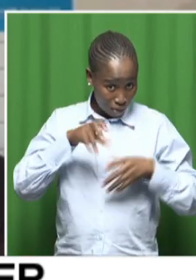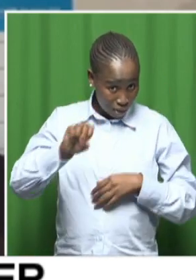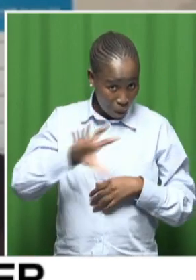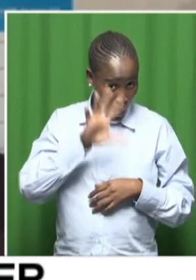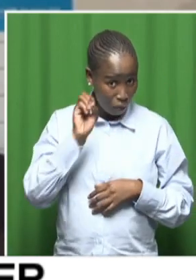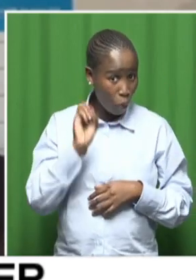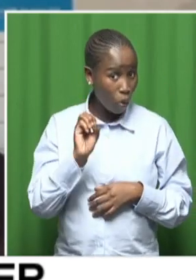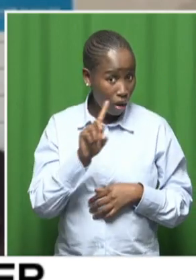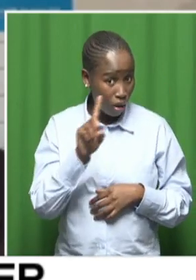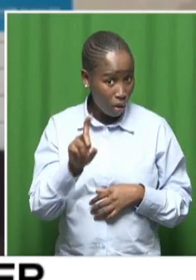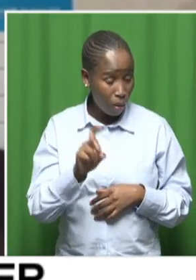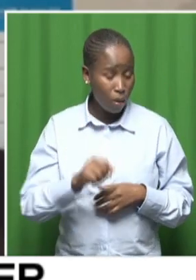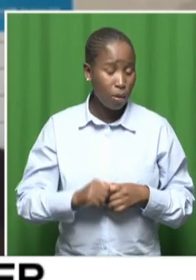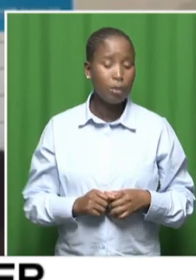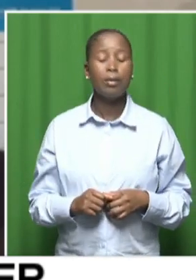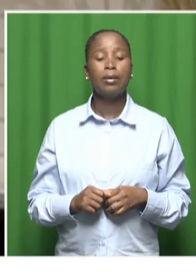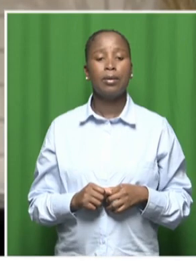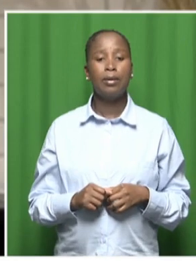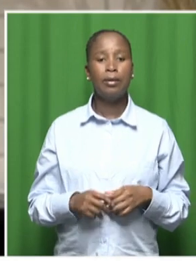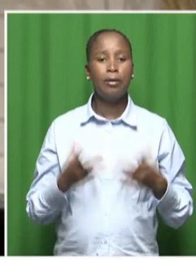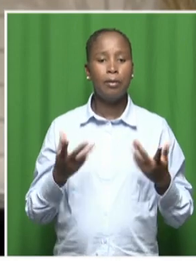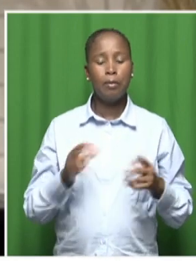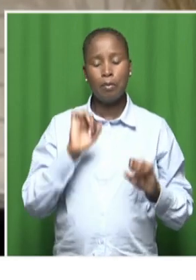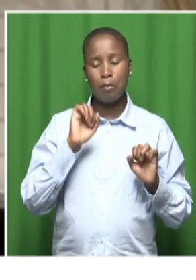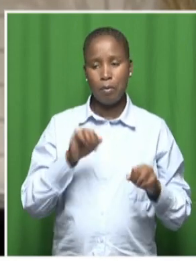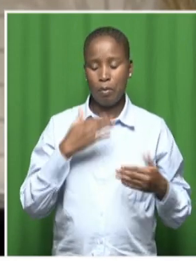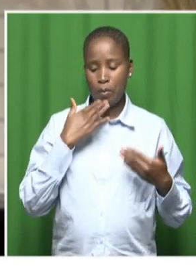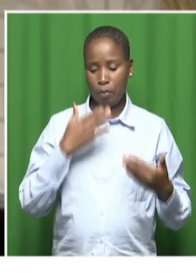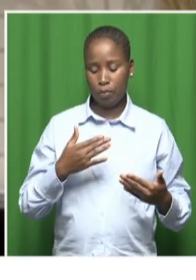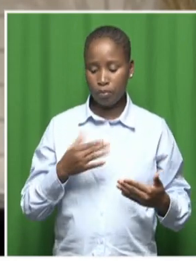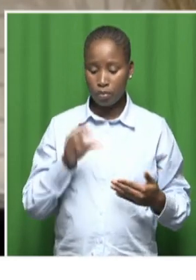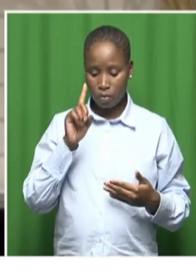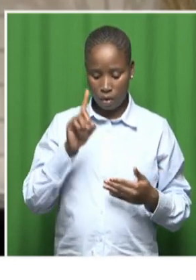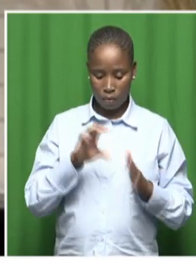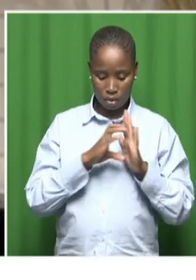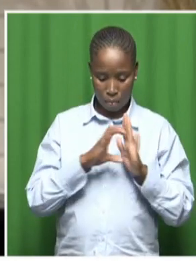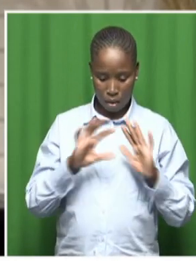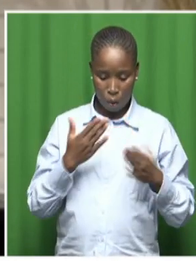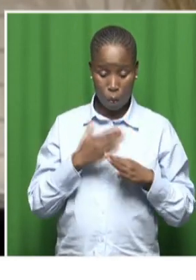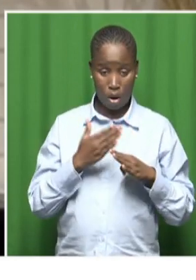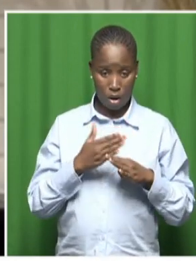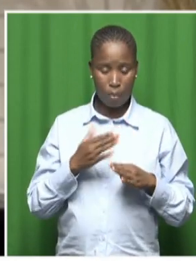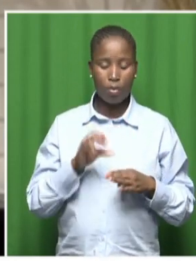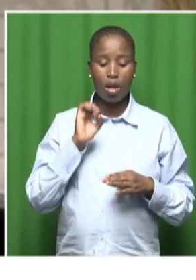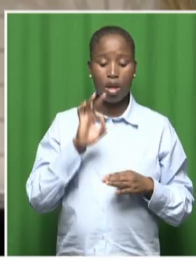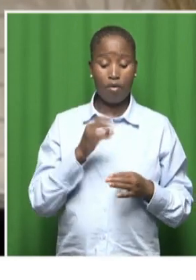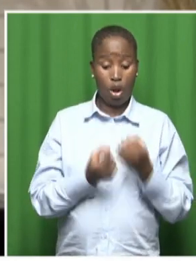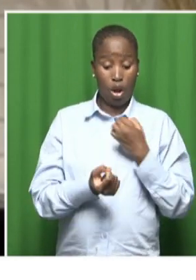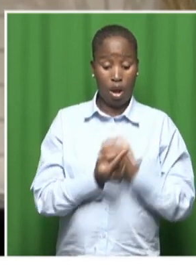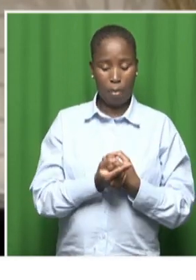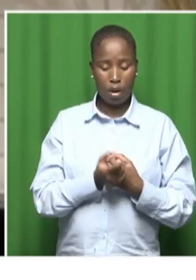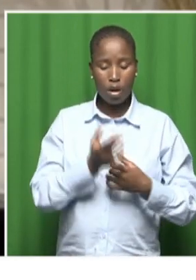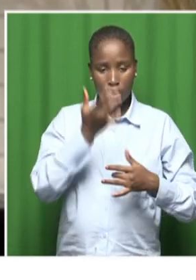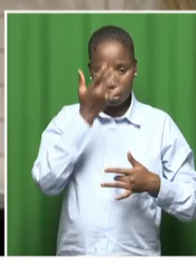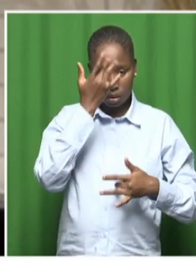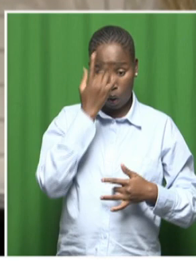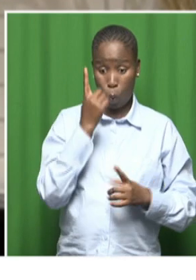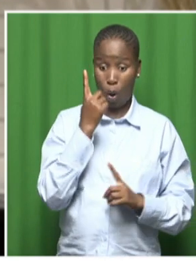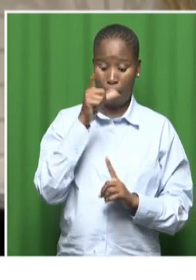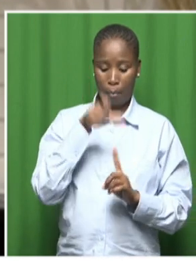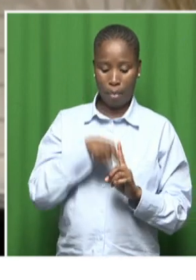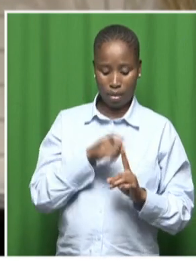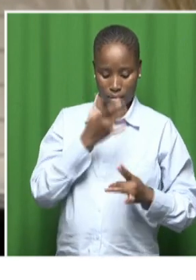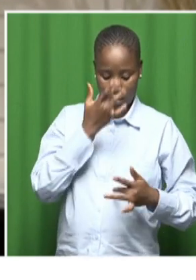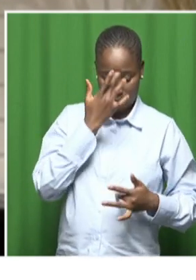much for having us. I think, an outbreak, I mean, if there's one case, essentially we have an outbreak. And the reason we say that, or the